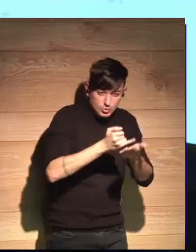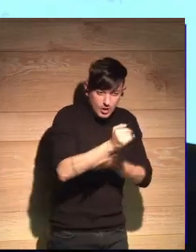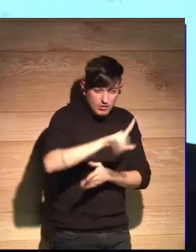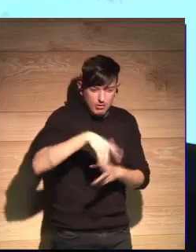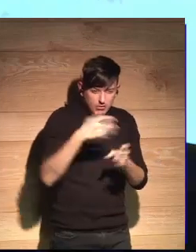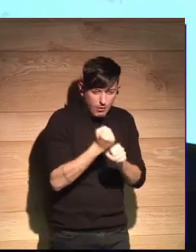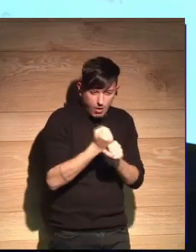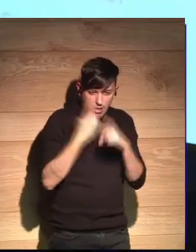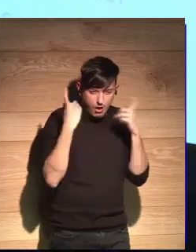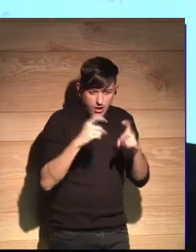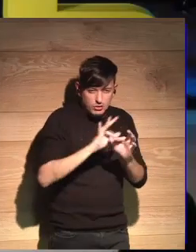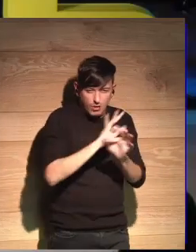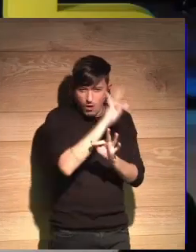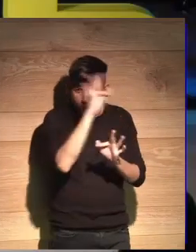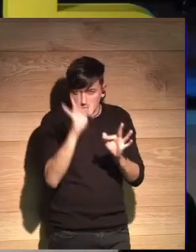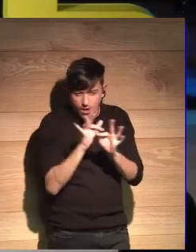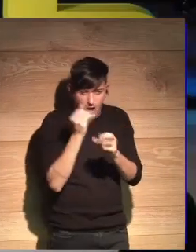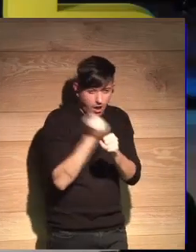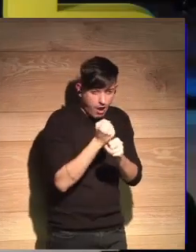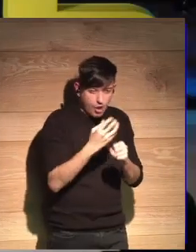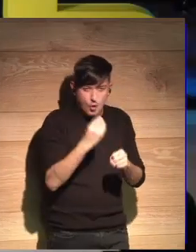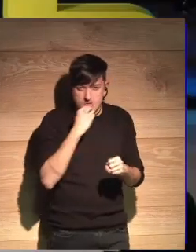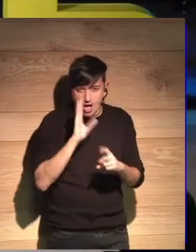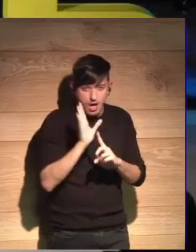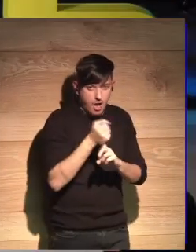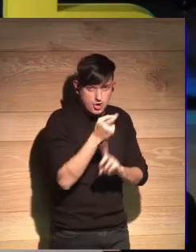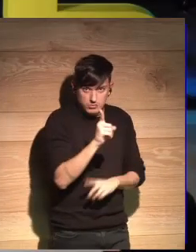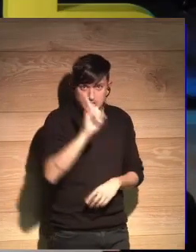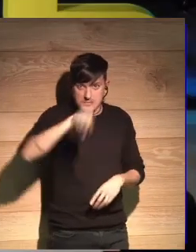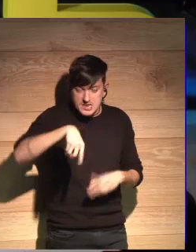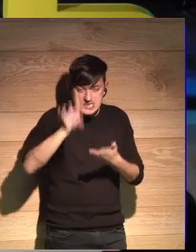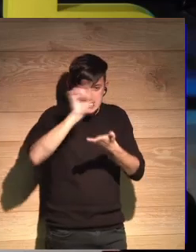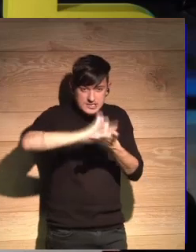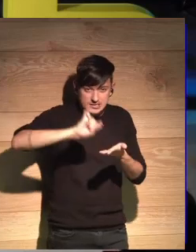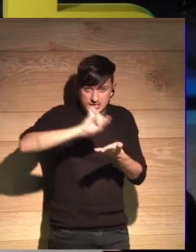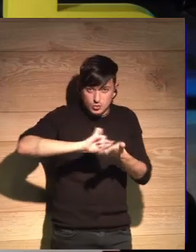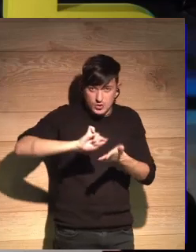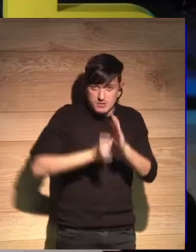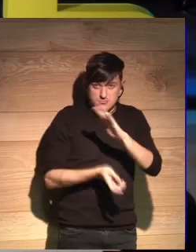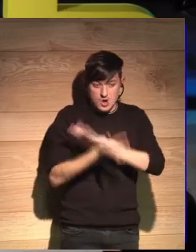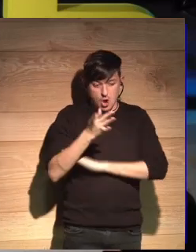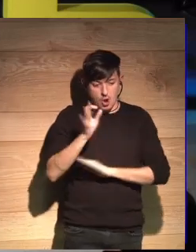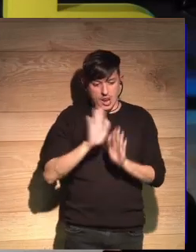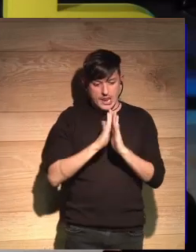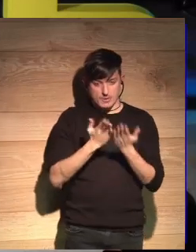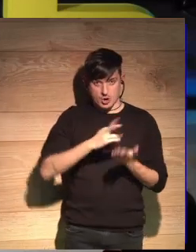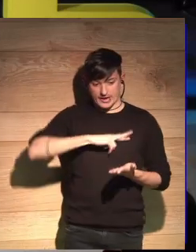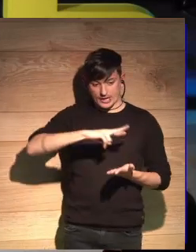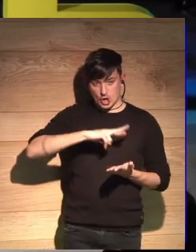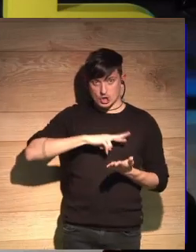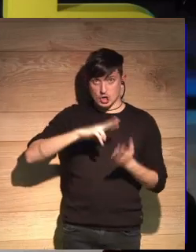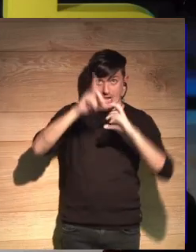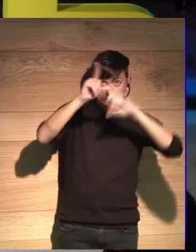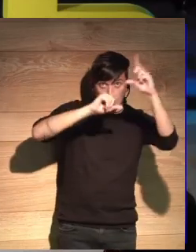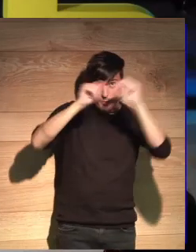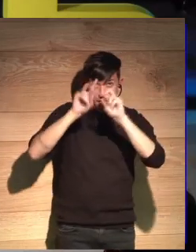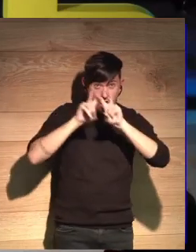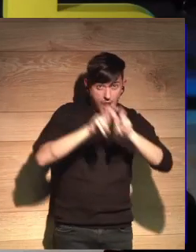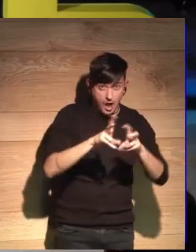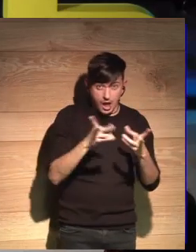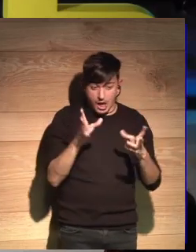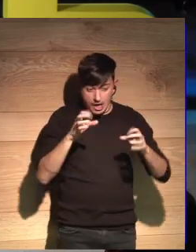inventing writing and writing religious books or checking the stars or doing alchemy, and suddenly, before you know it, you have the flying